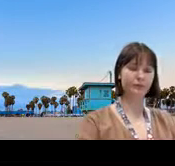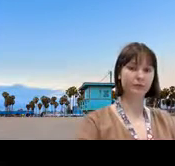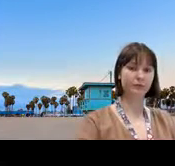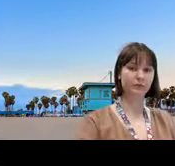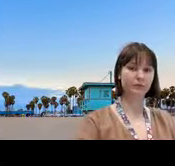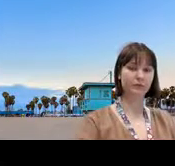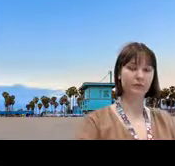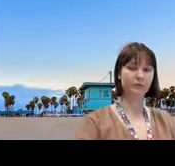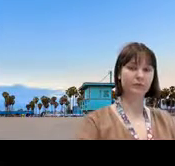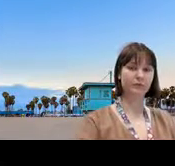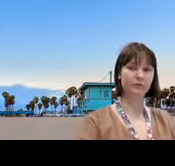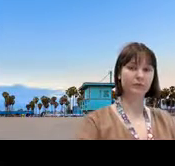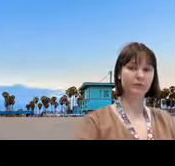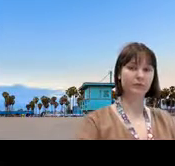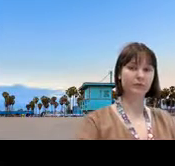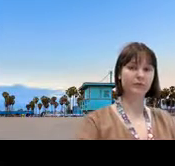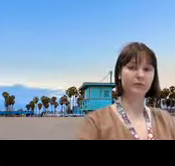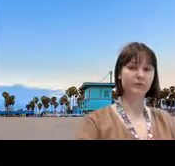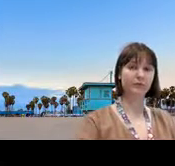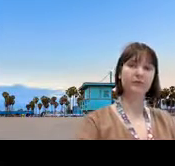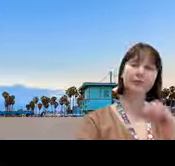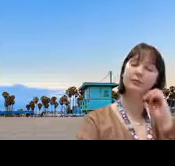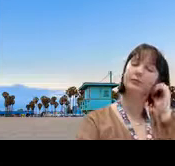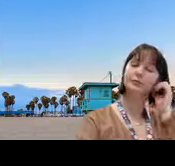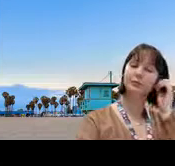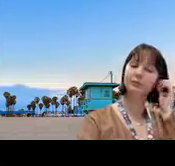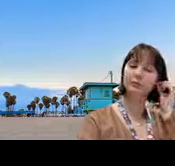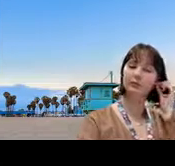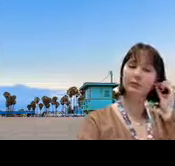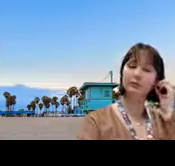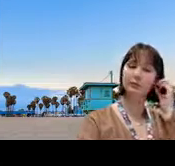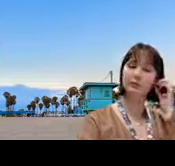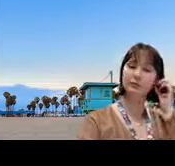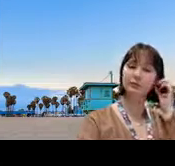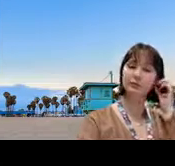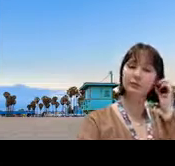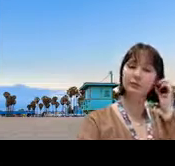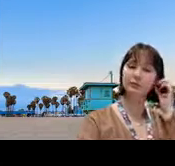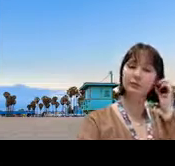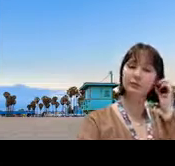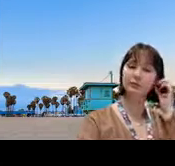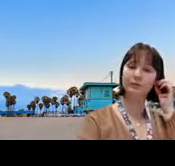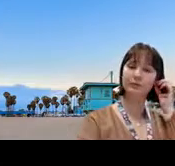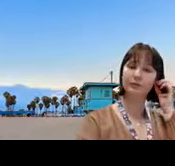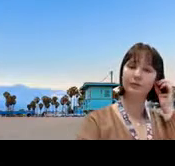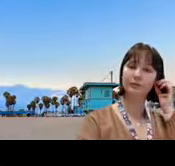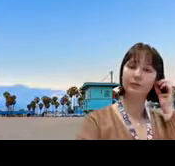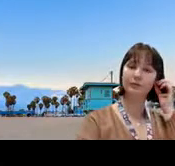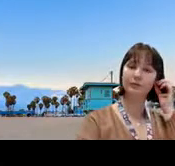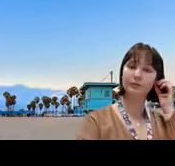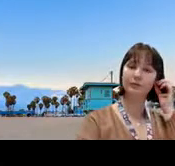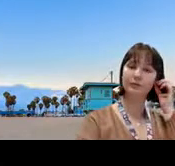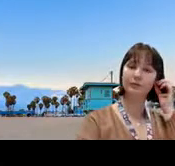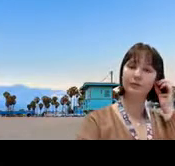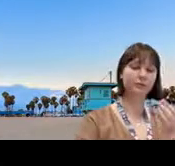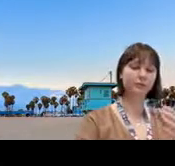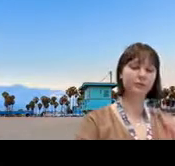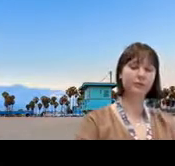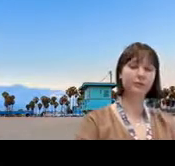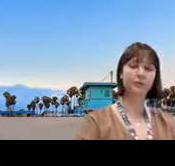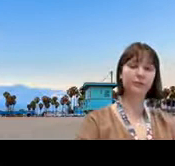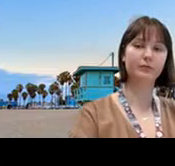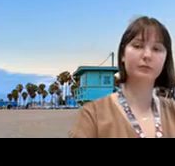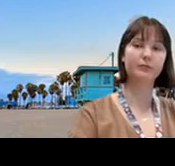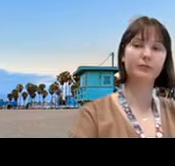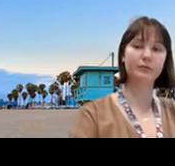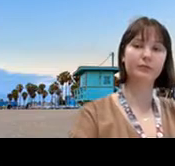unique role and the knowledges of an Aboriginal and Torres Strait Islander nursing and midwifery workforce. So throughout the program, you'll get